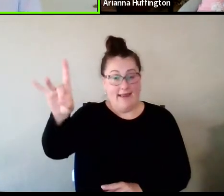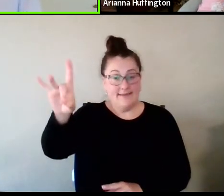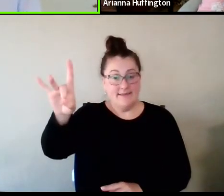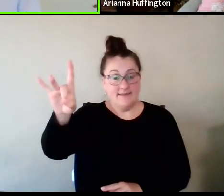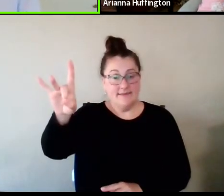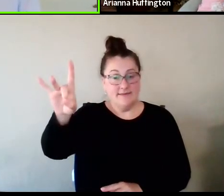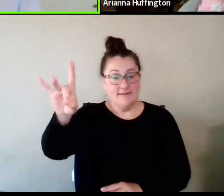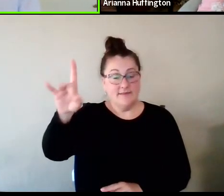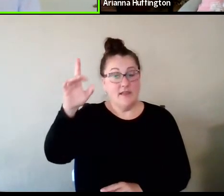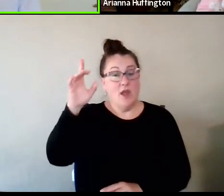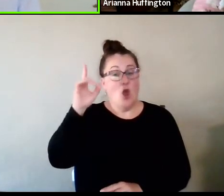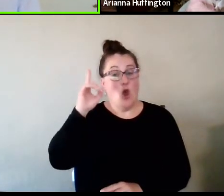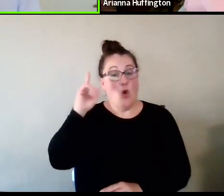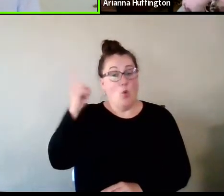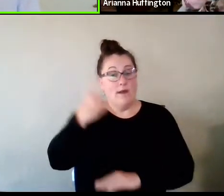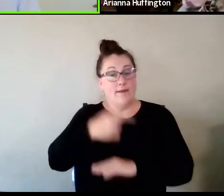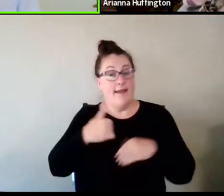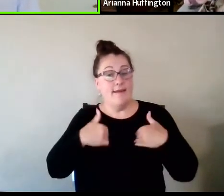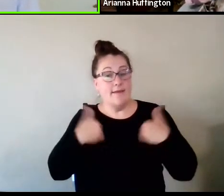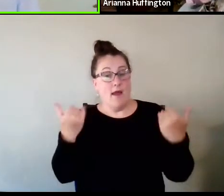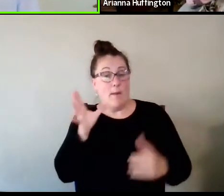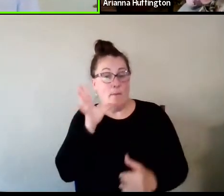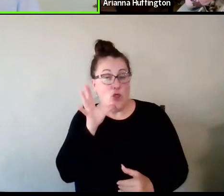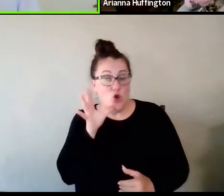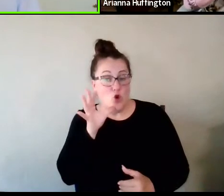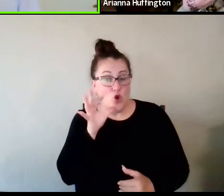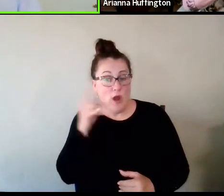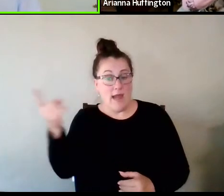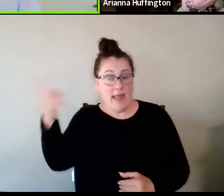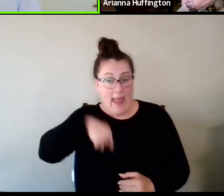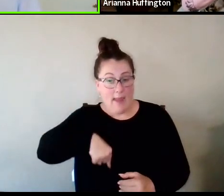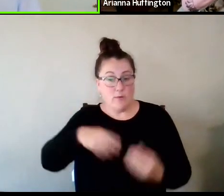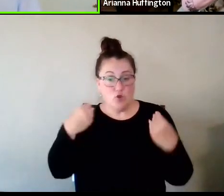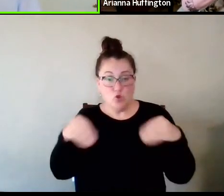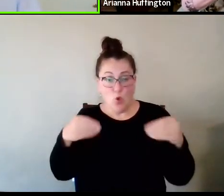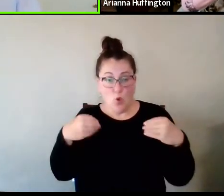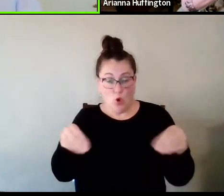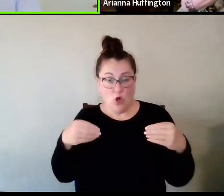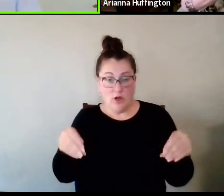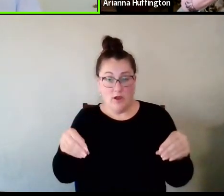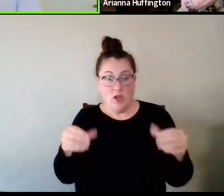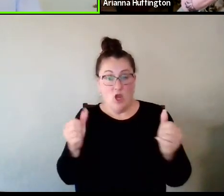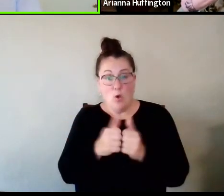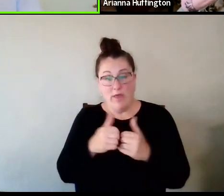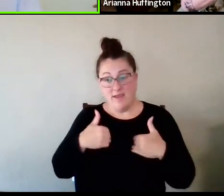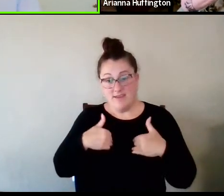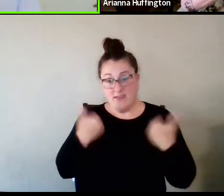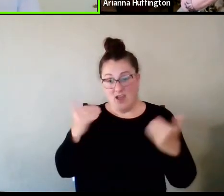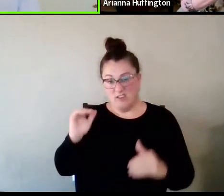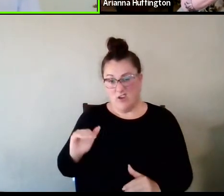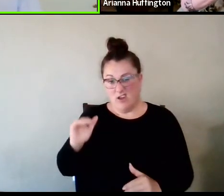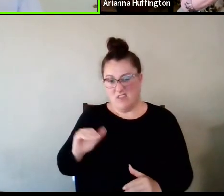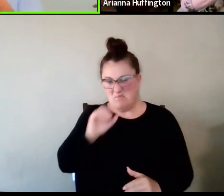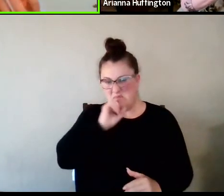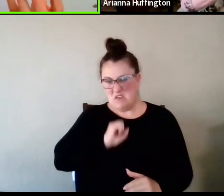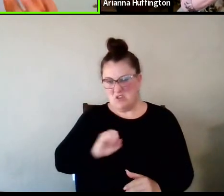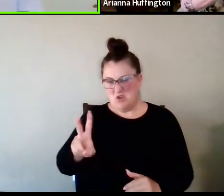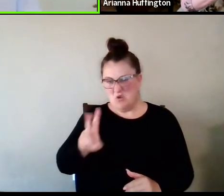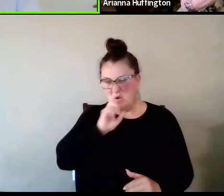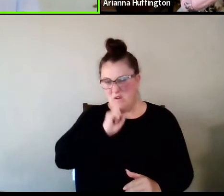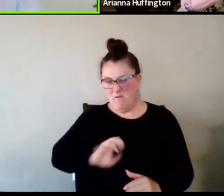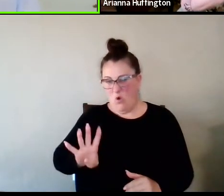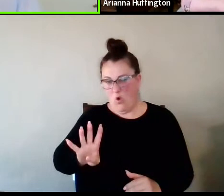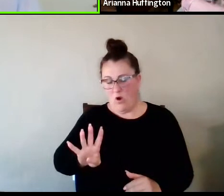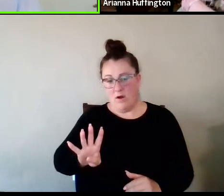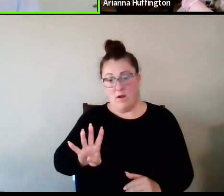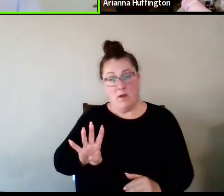it was one day a young mother who comes to our store, one of our stores, with her young child, maybe 3 or 4 year old. For a holiday,